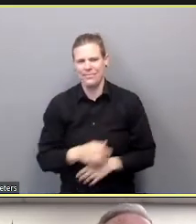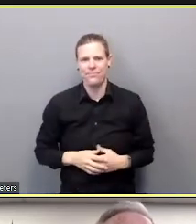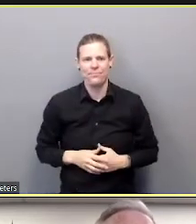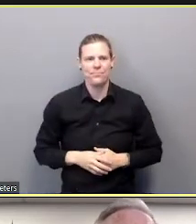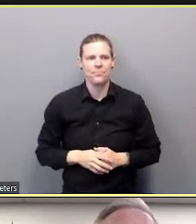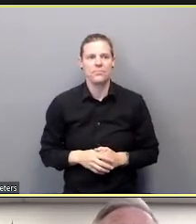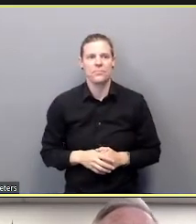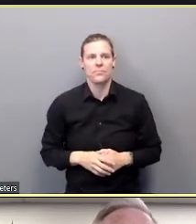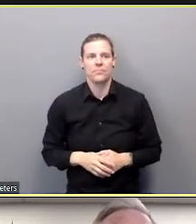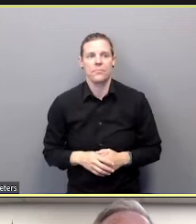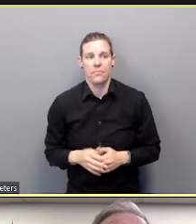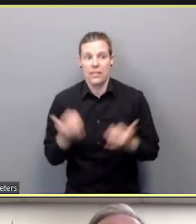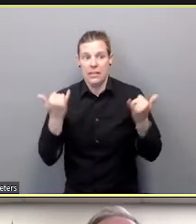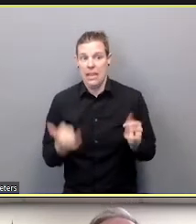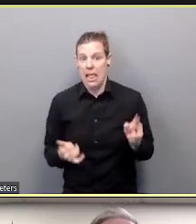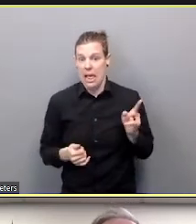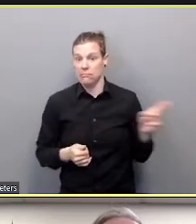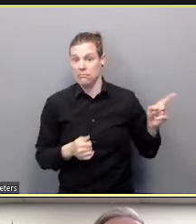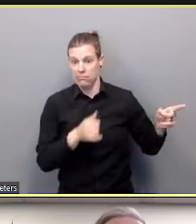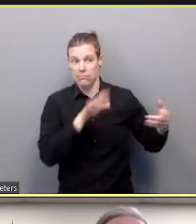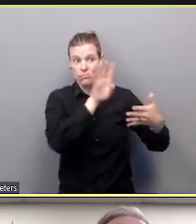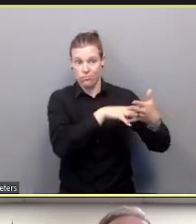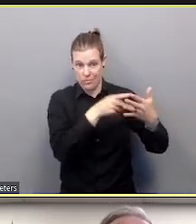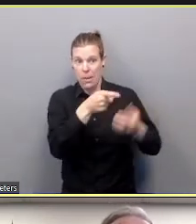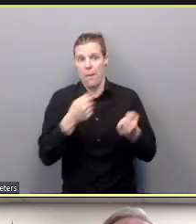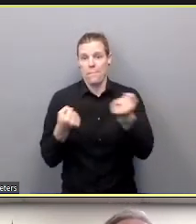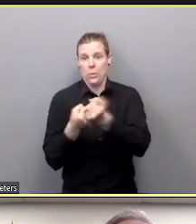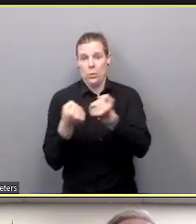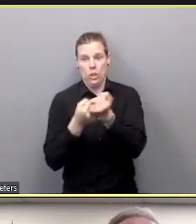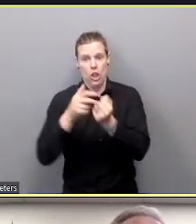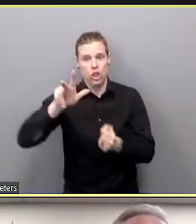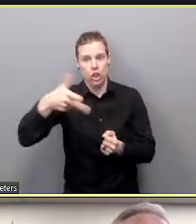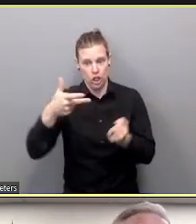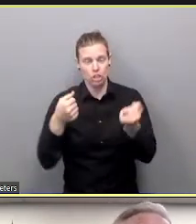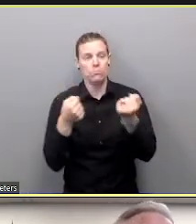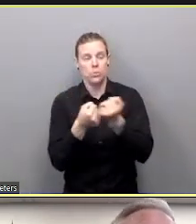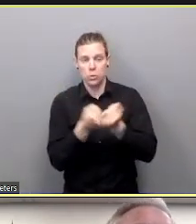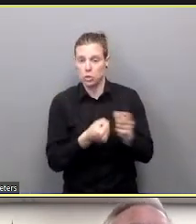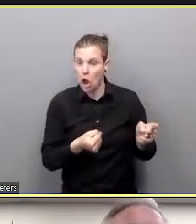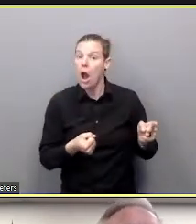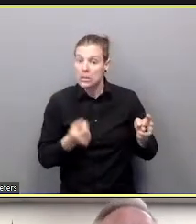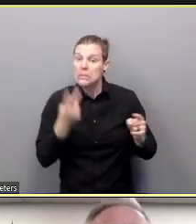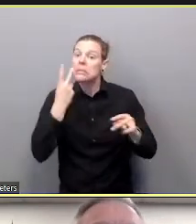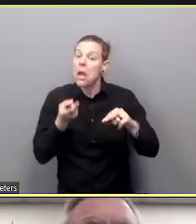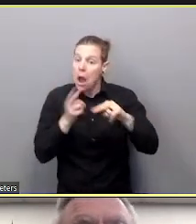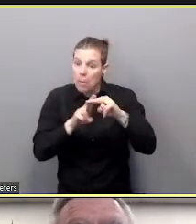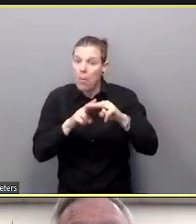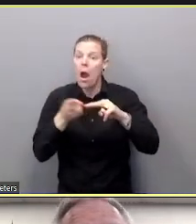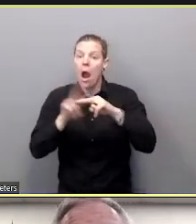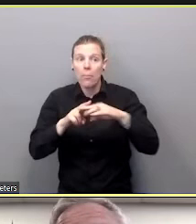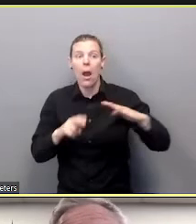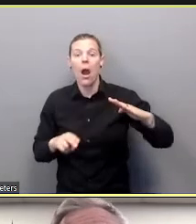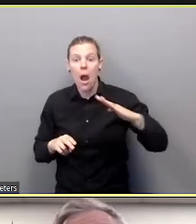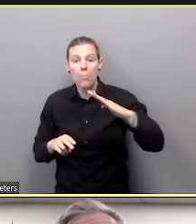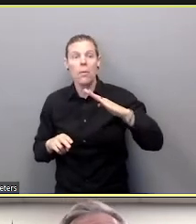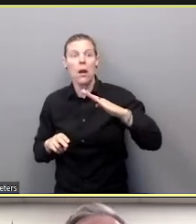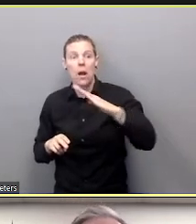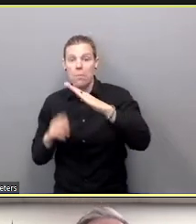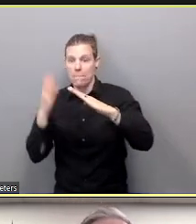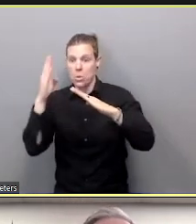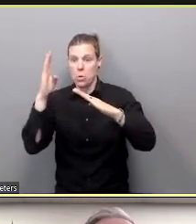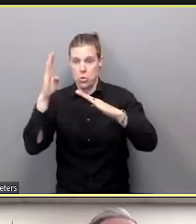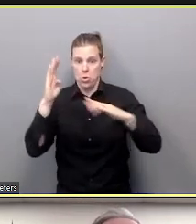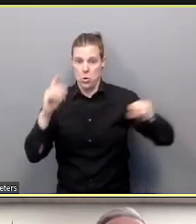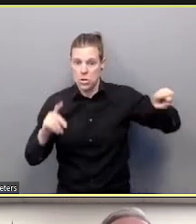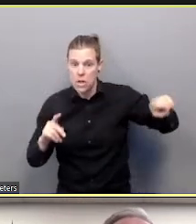is the progress on booster doses. Again, steady. That blue line is the cumulative number of doses, so that's always going to go